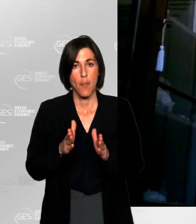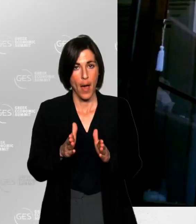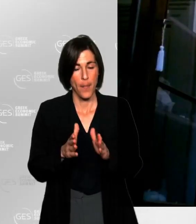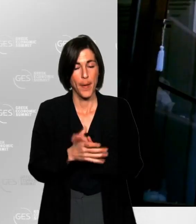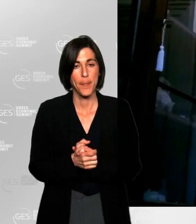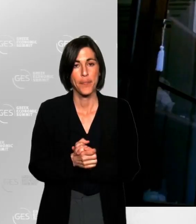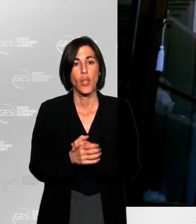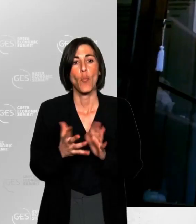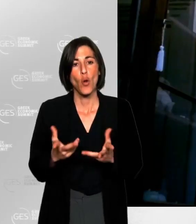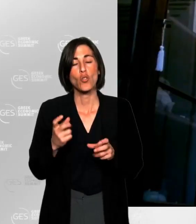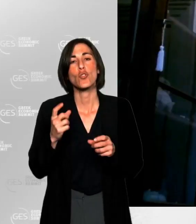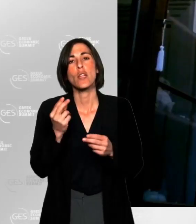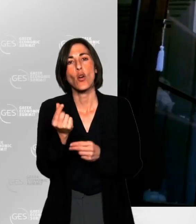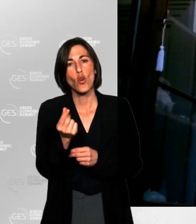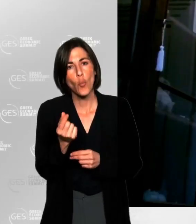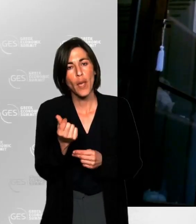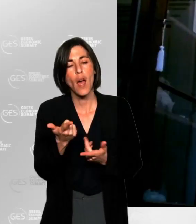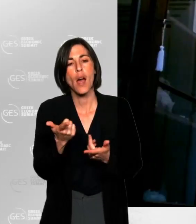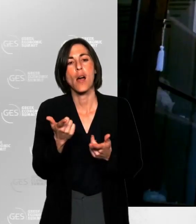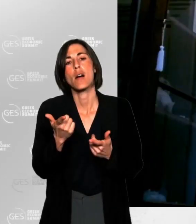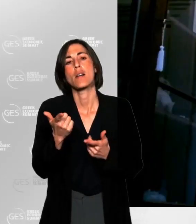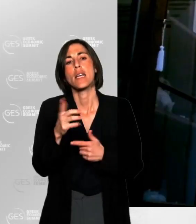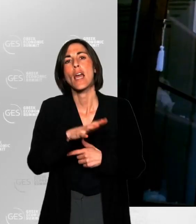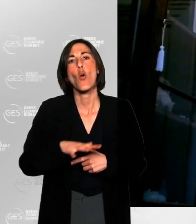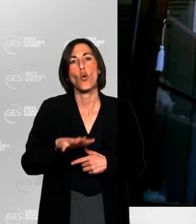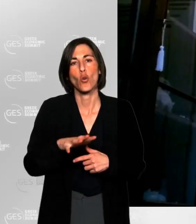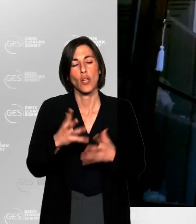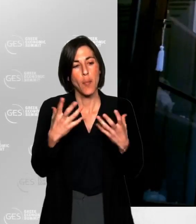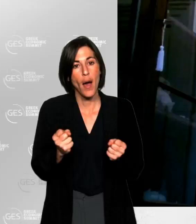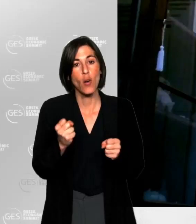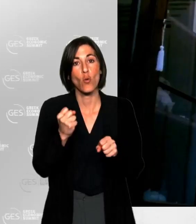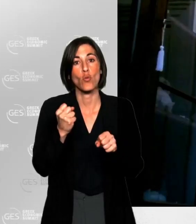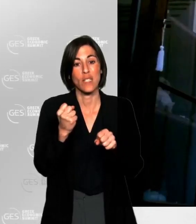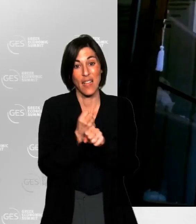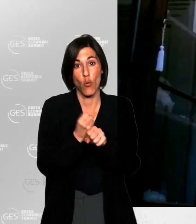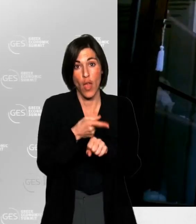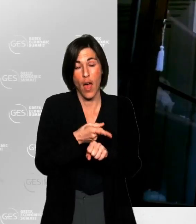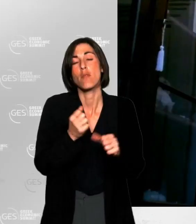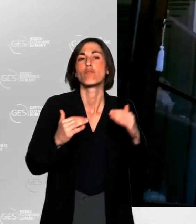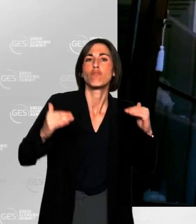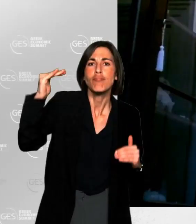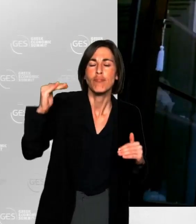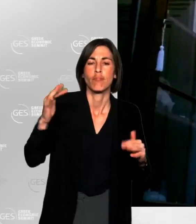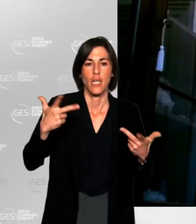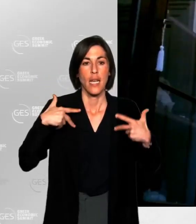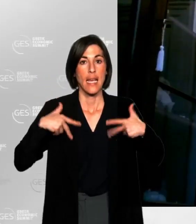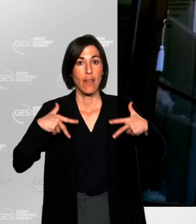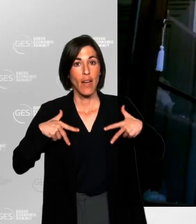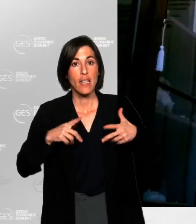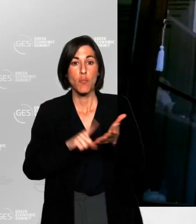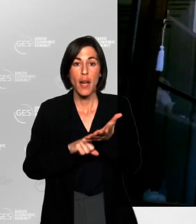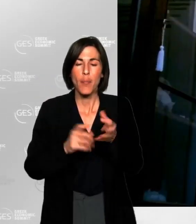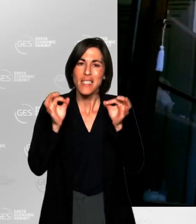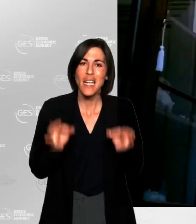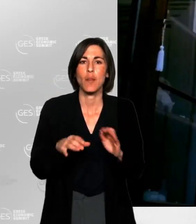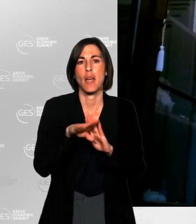government. There are inequalities and there is poverty at work, and governments need to initiate programs, for example, through